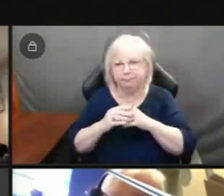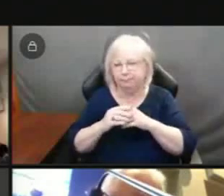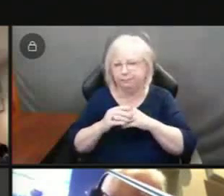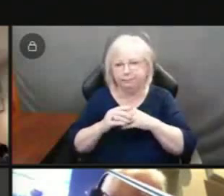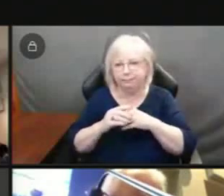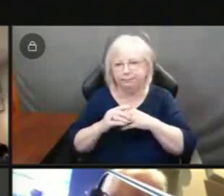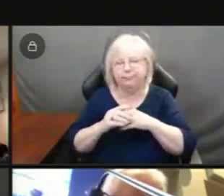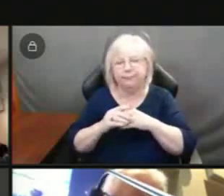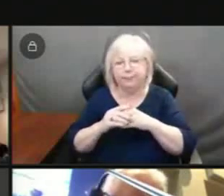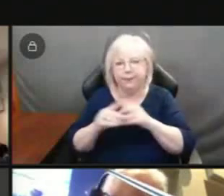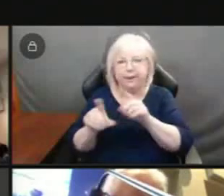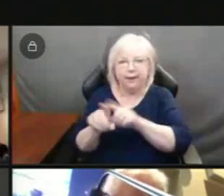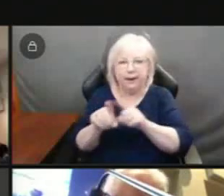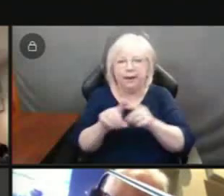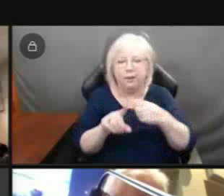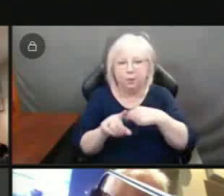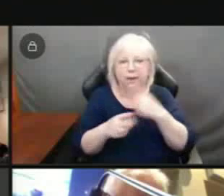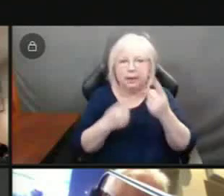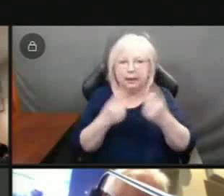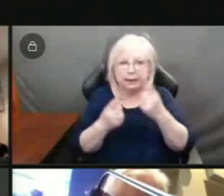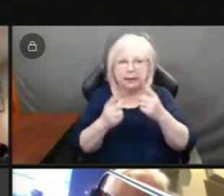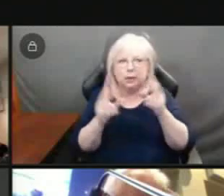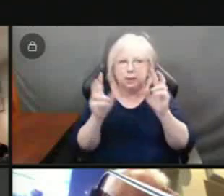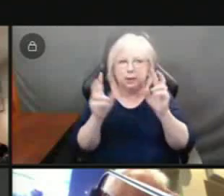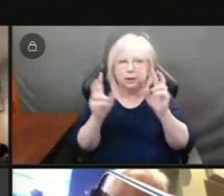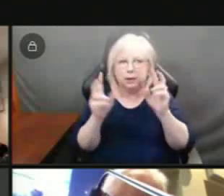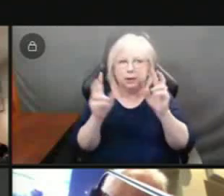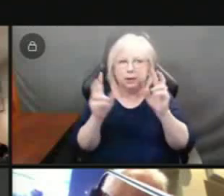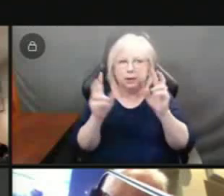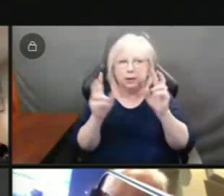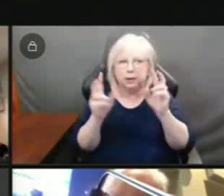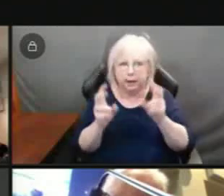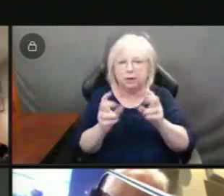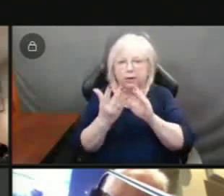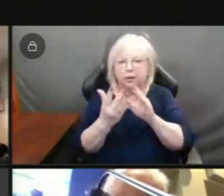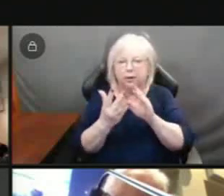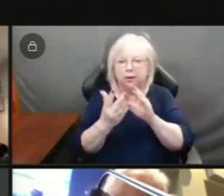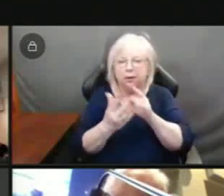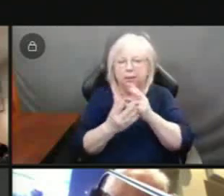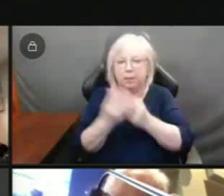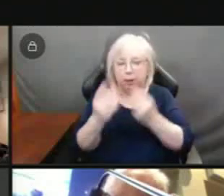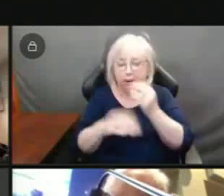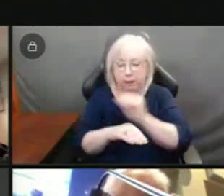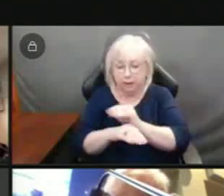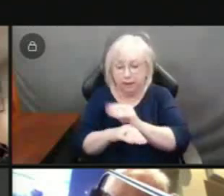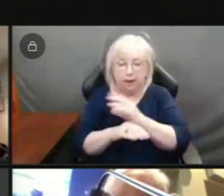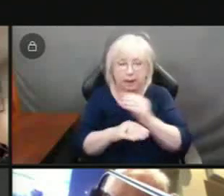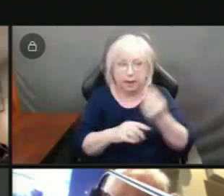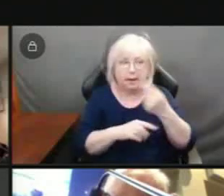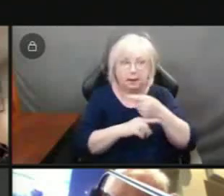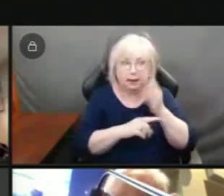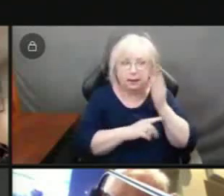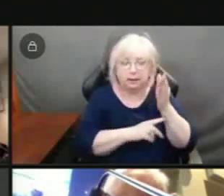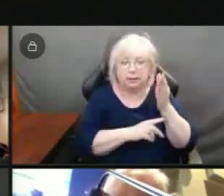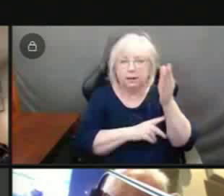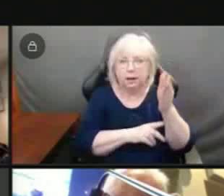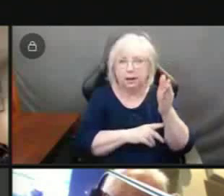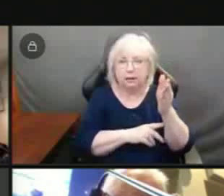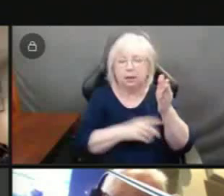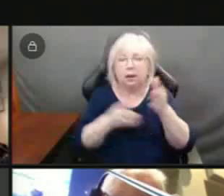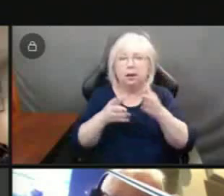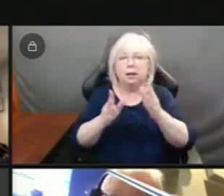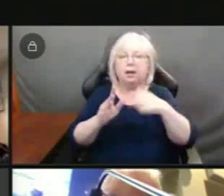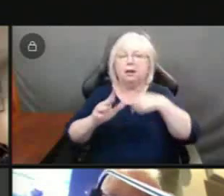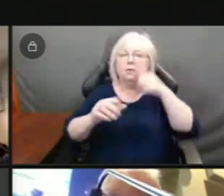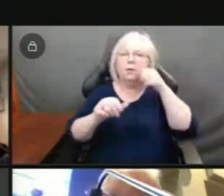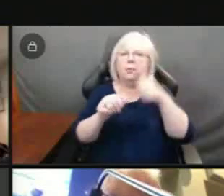as we consider the issues before us, both tonight and then the days ahead, let us